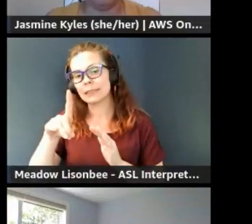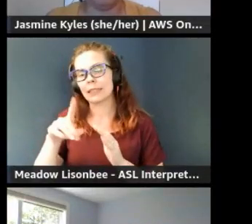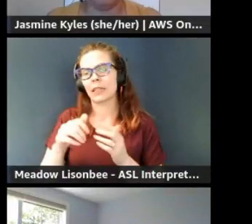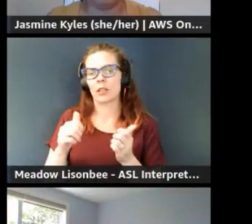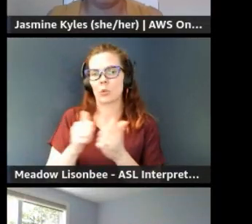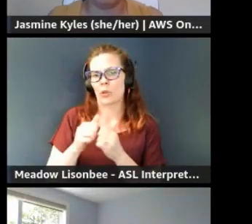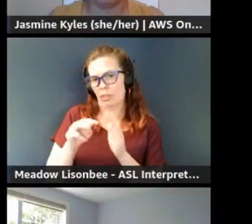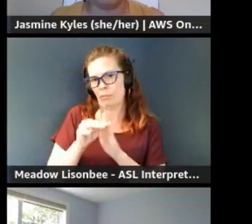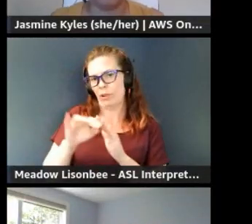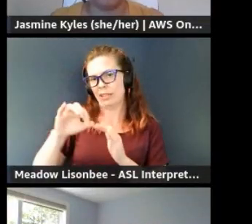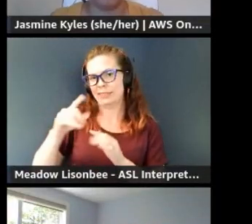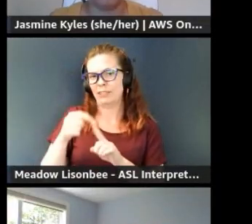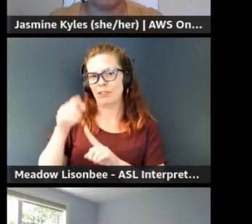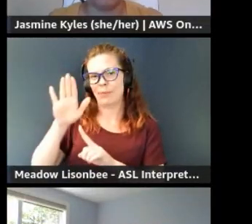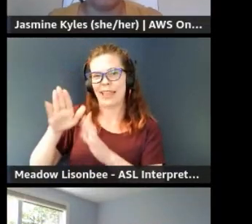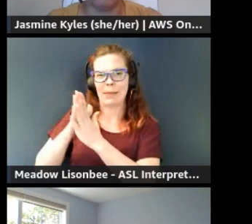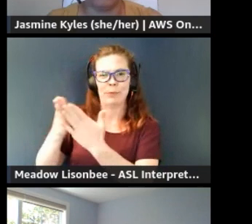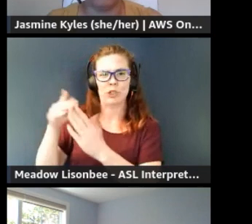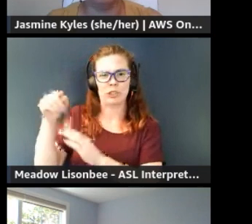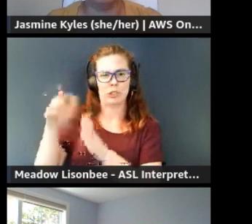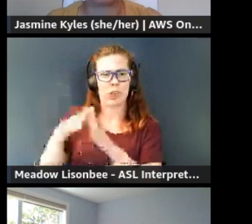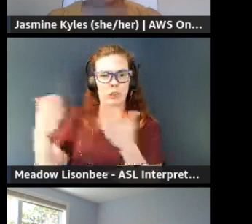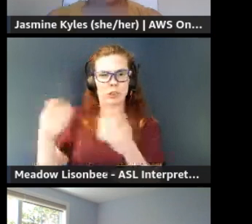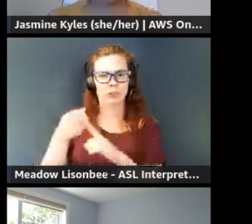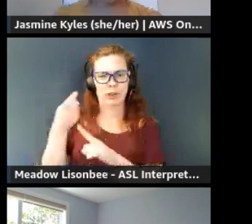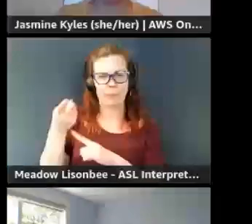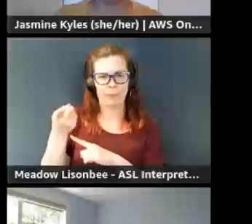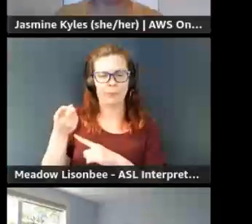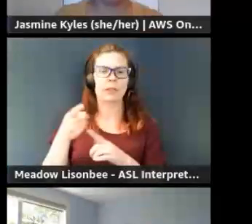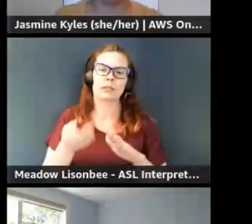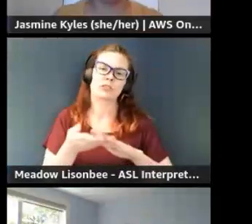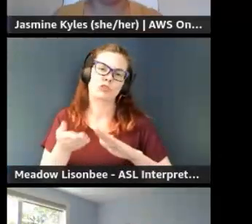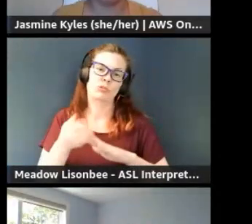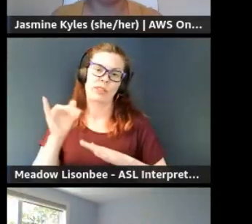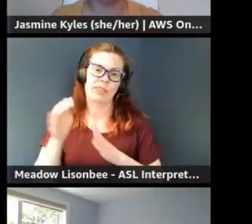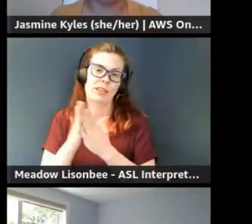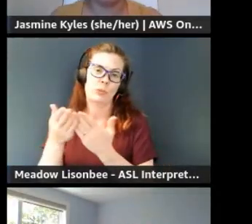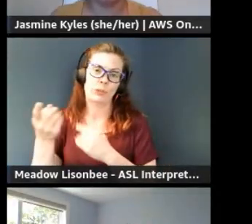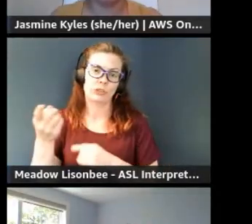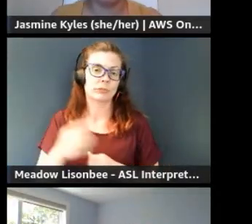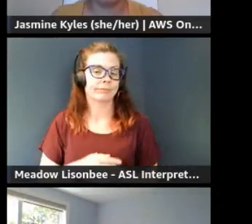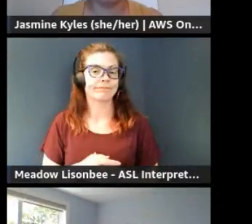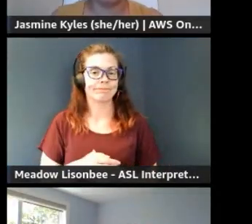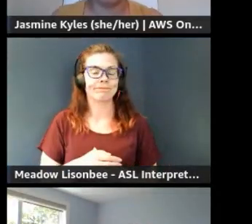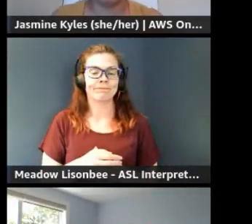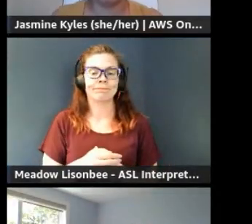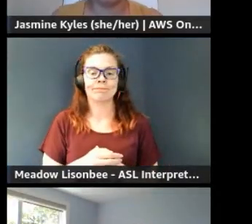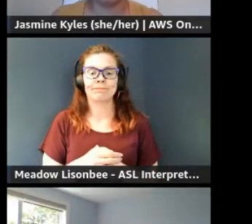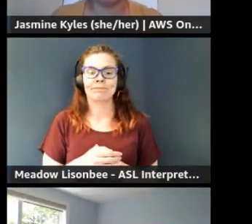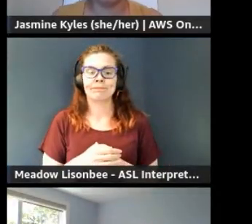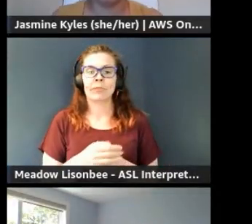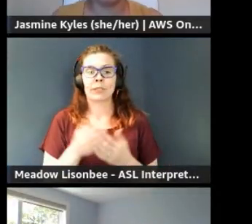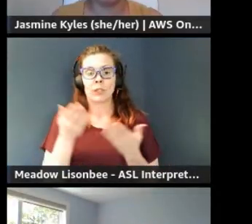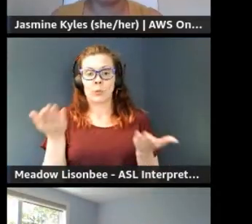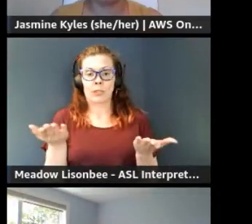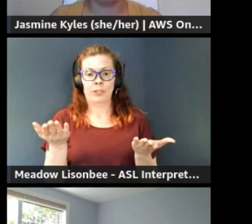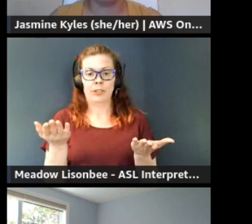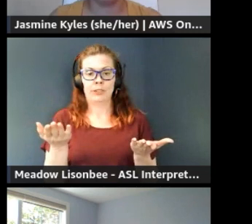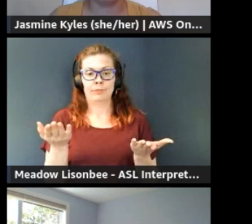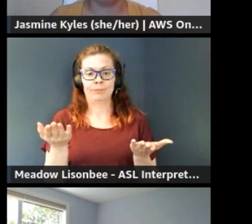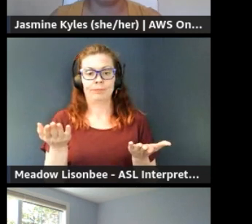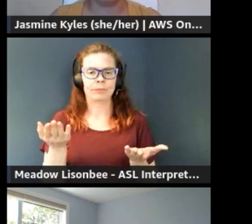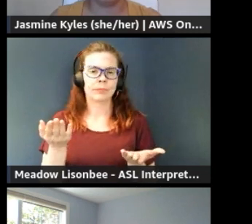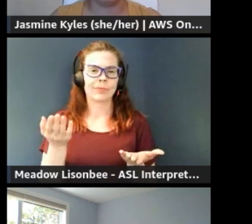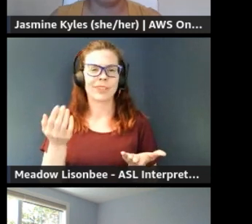the model ID from that notebook that you opened it from, and then you can run this notebook. So here we're going